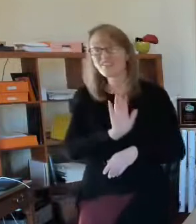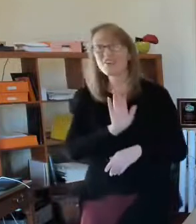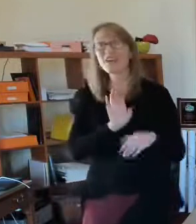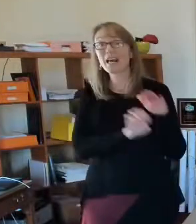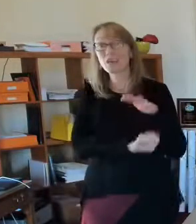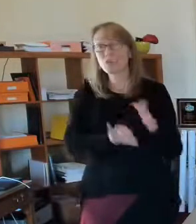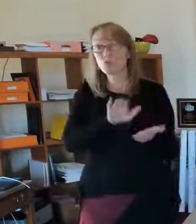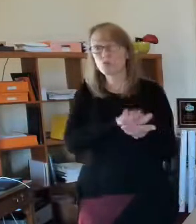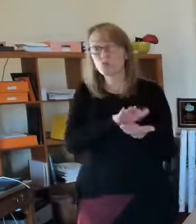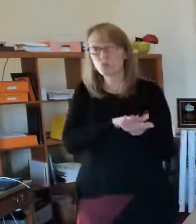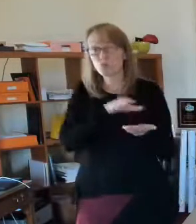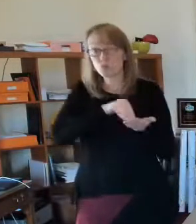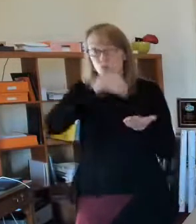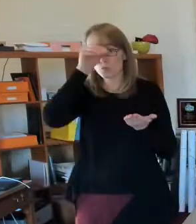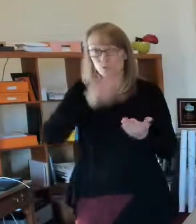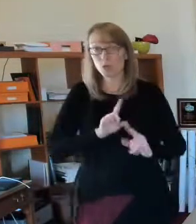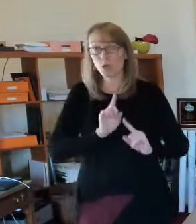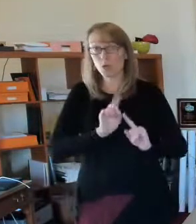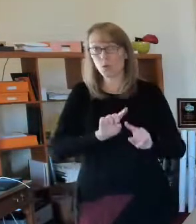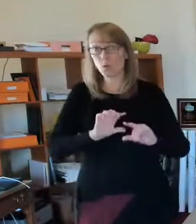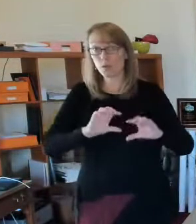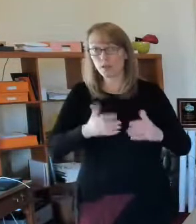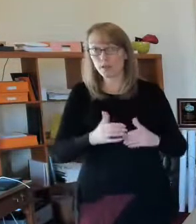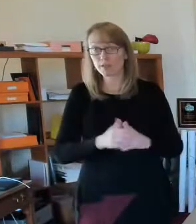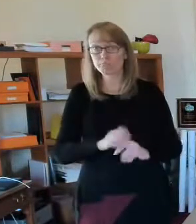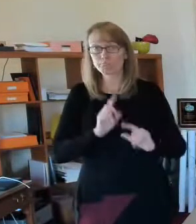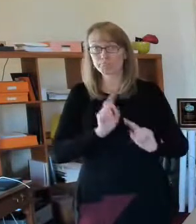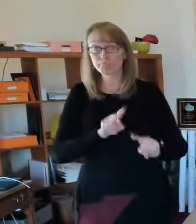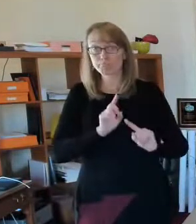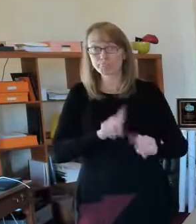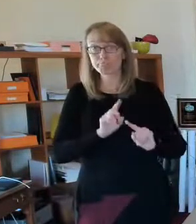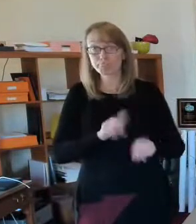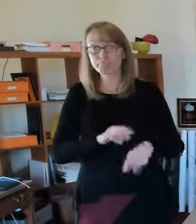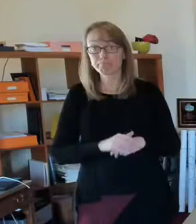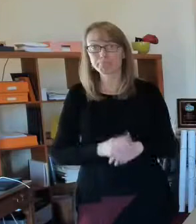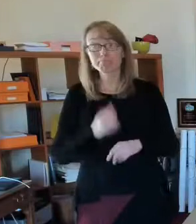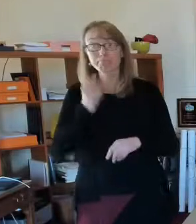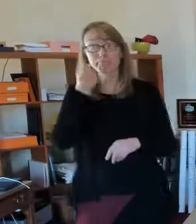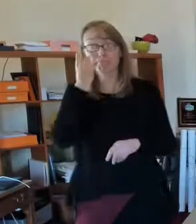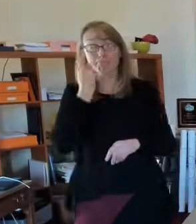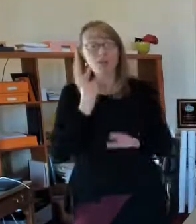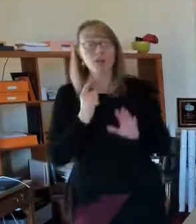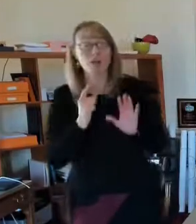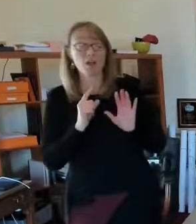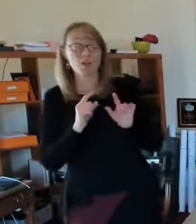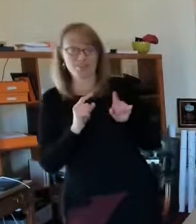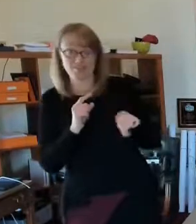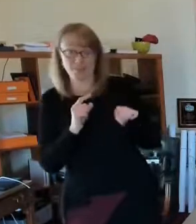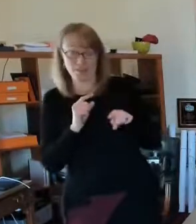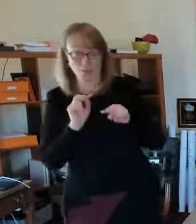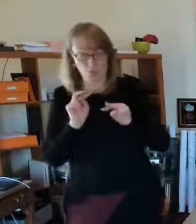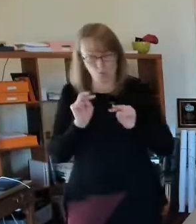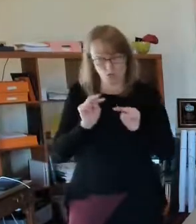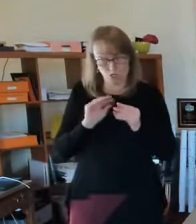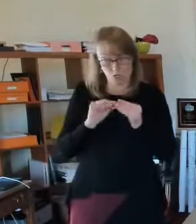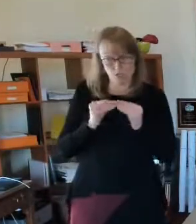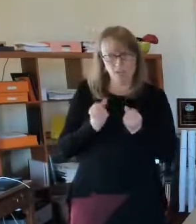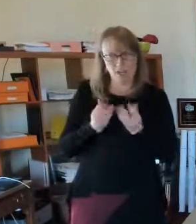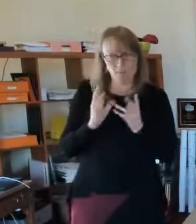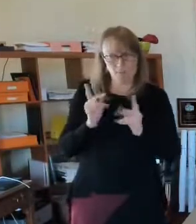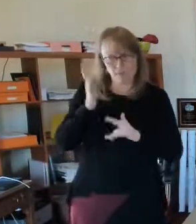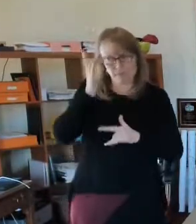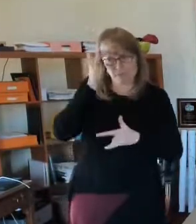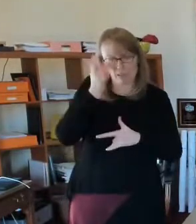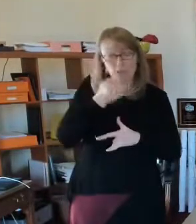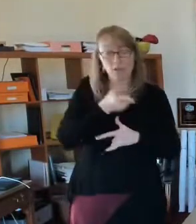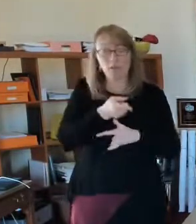and they're continuing to watch the numbers, but because of their good infection control procedures, things are going pretty well